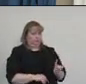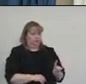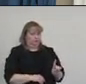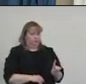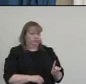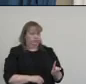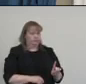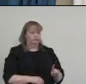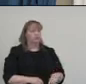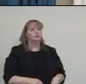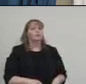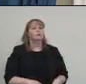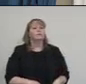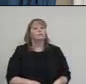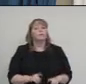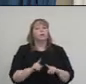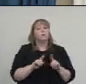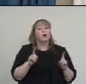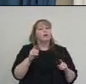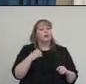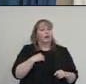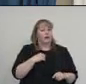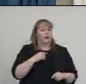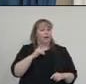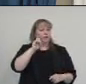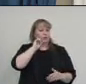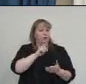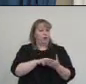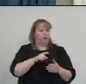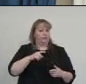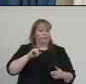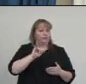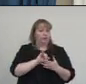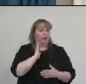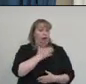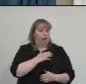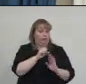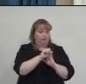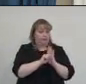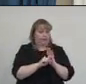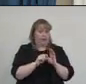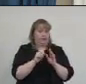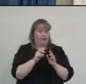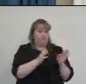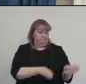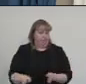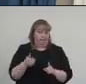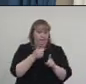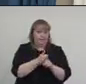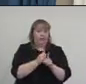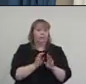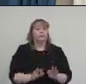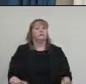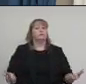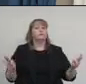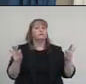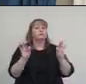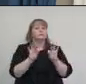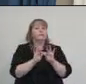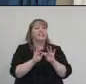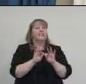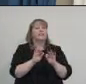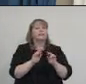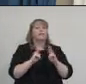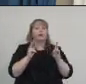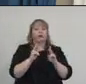something uniquely Nevada about our plan that I want to share with you. And it goes back to our guiding principle of ensuring